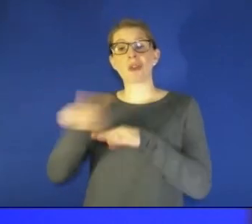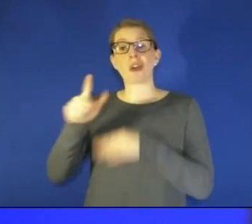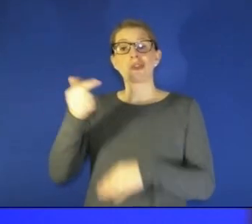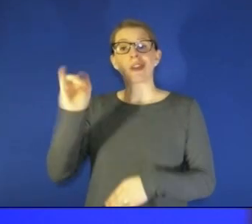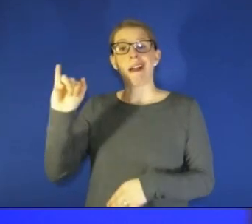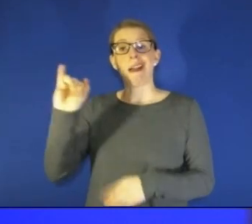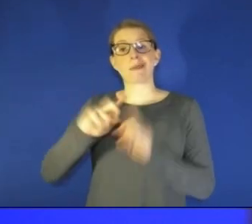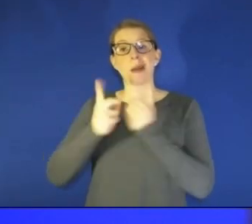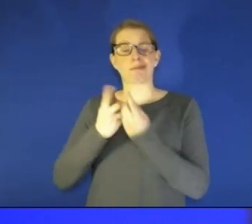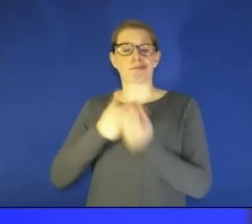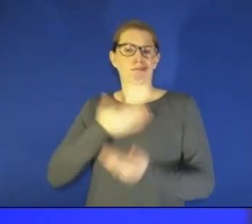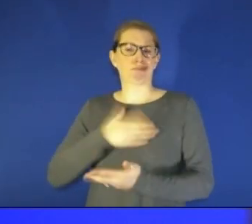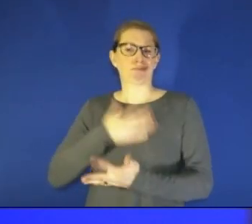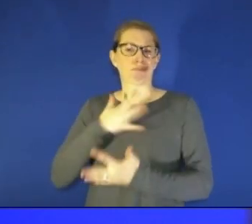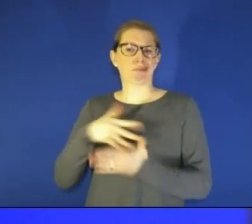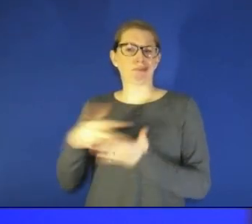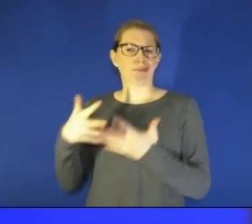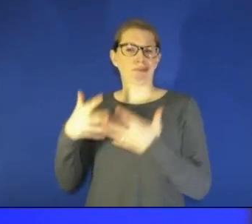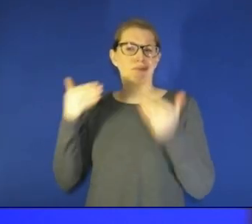you for a colonoscopy.